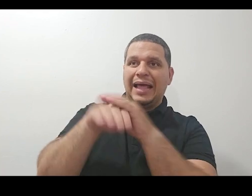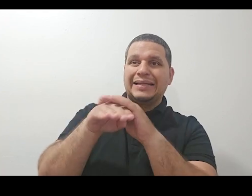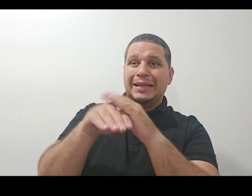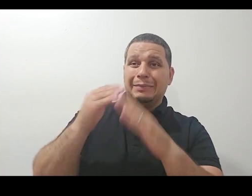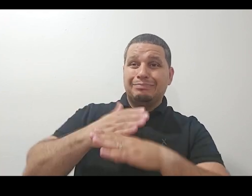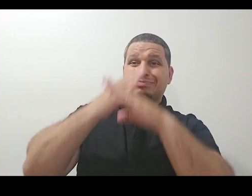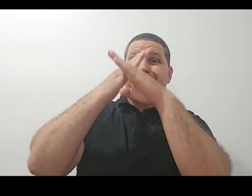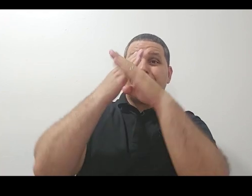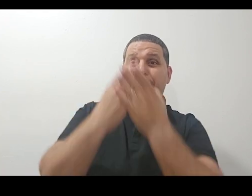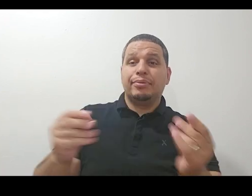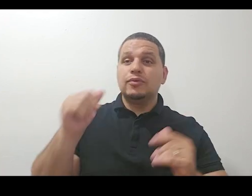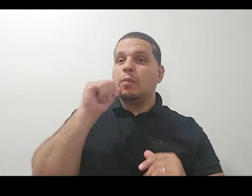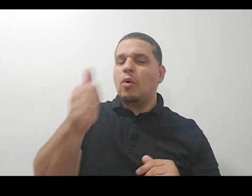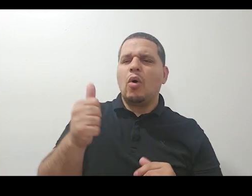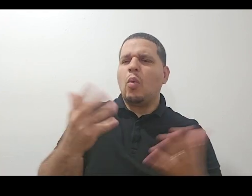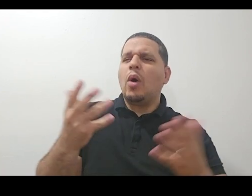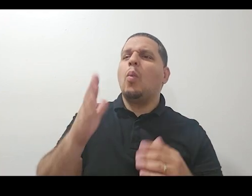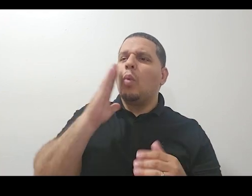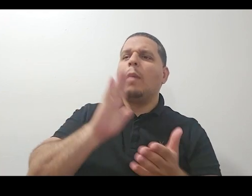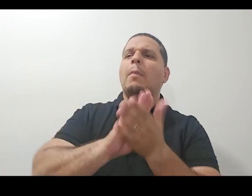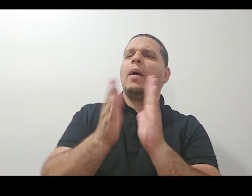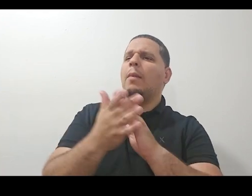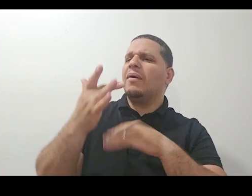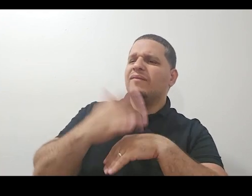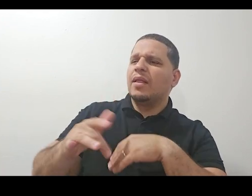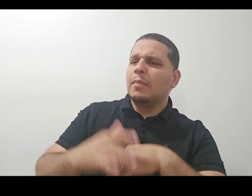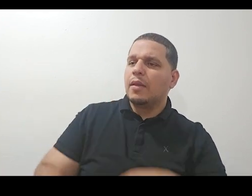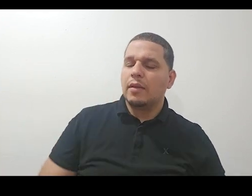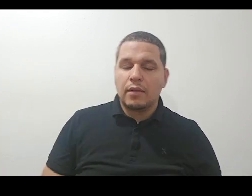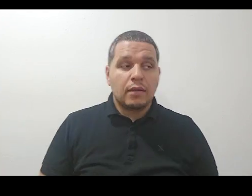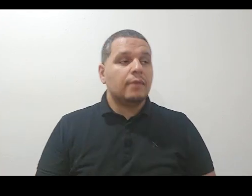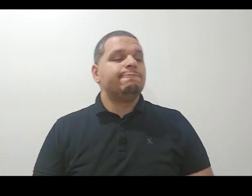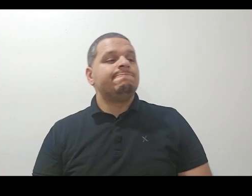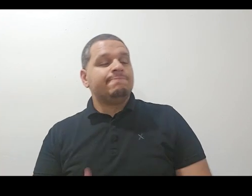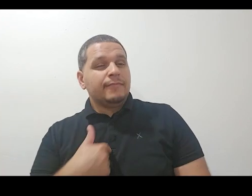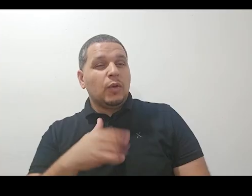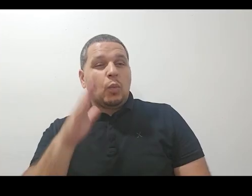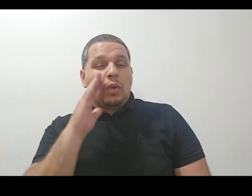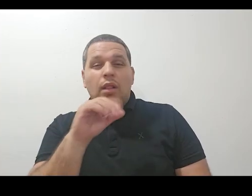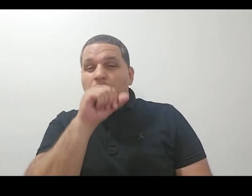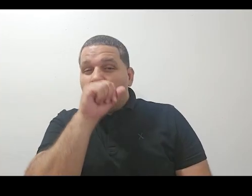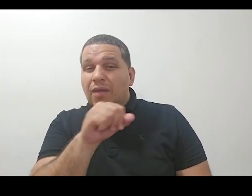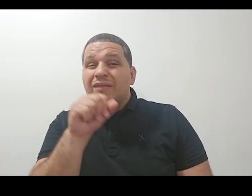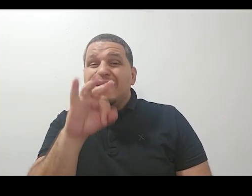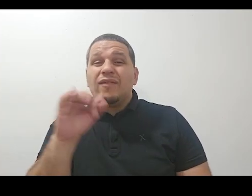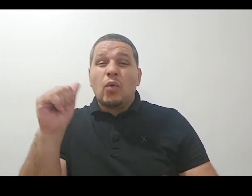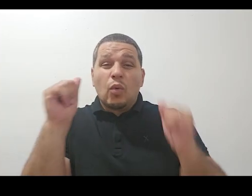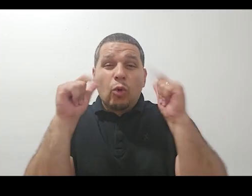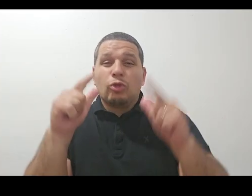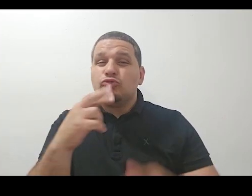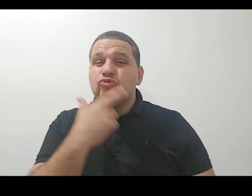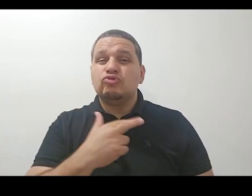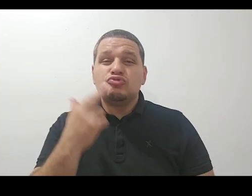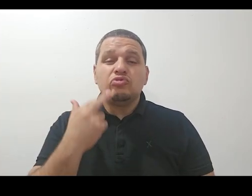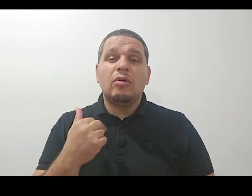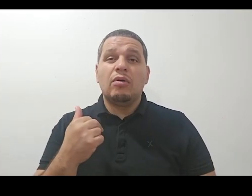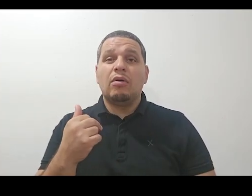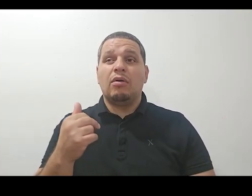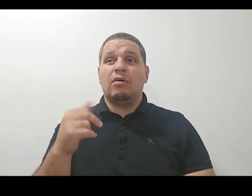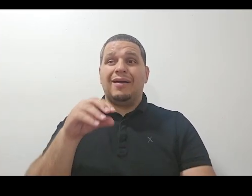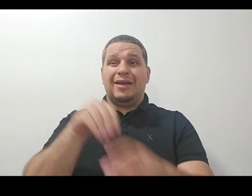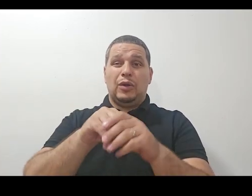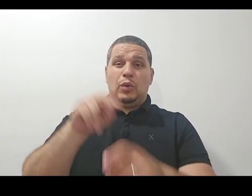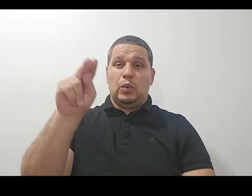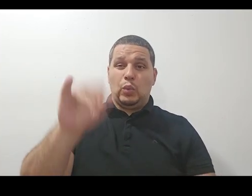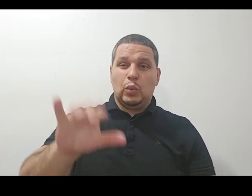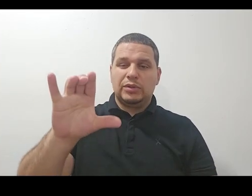access barriers disappear tomorrow? I would really love if every restaurant and place